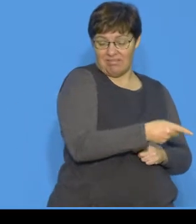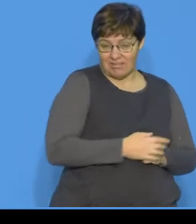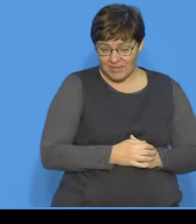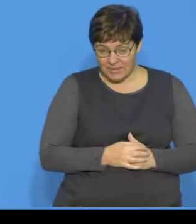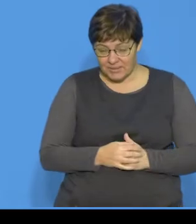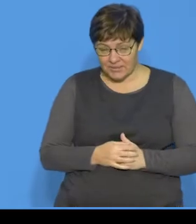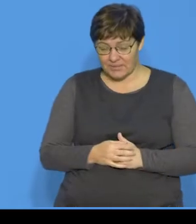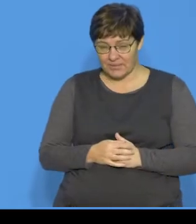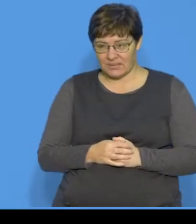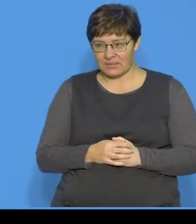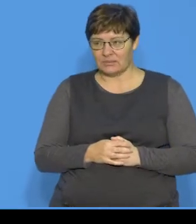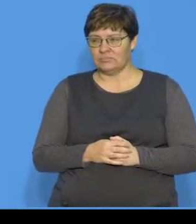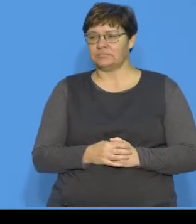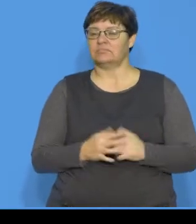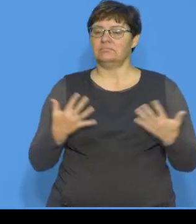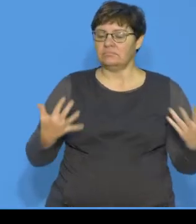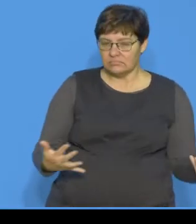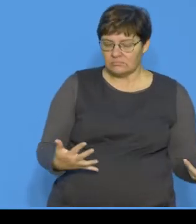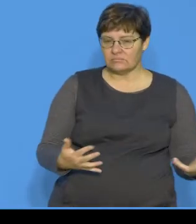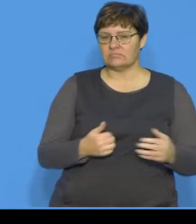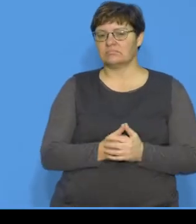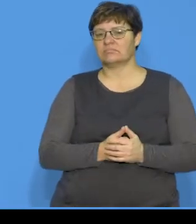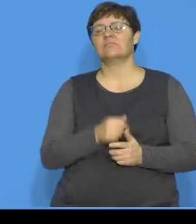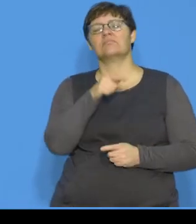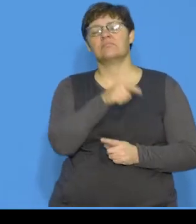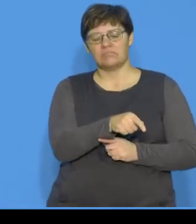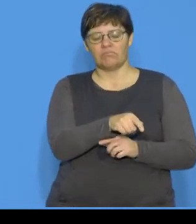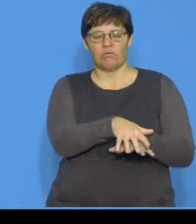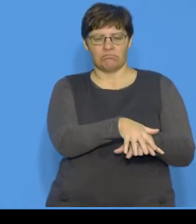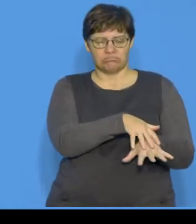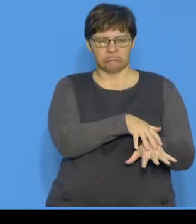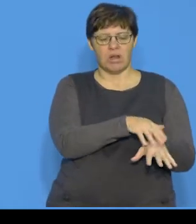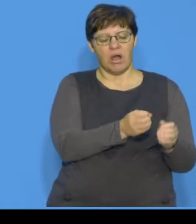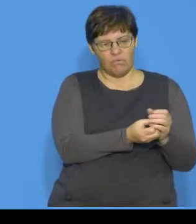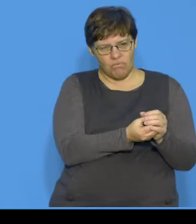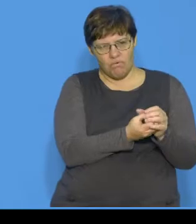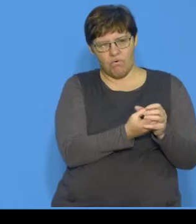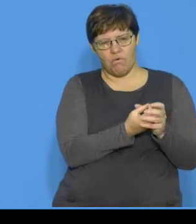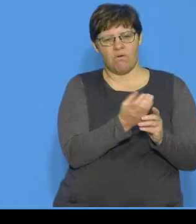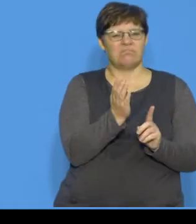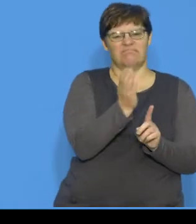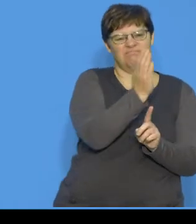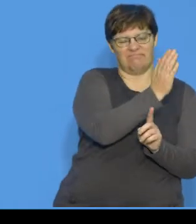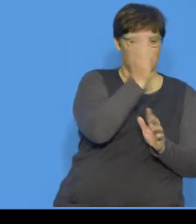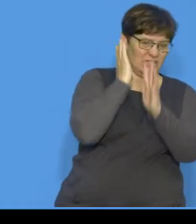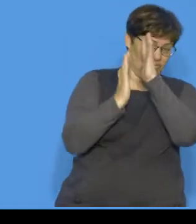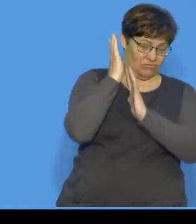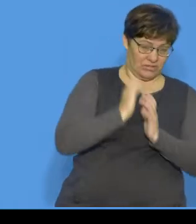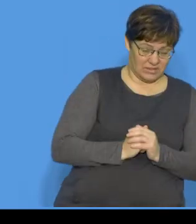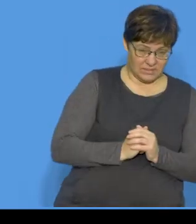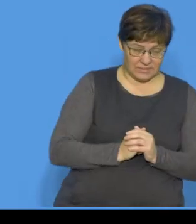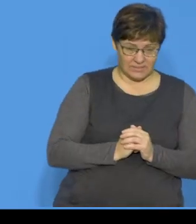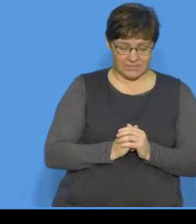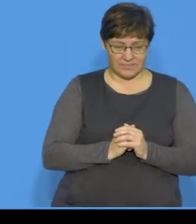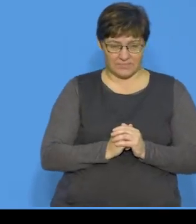Now, the population therefore grew very slowly during its early history. As we've said,